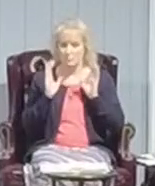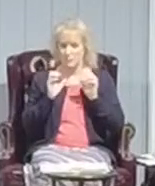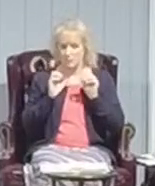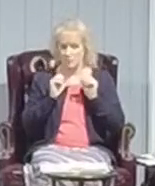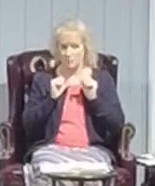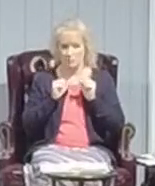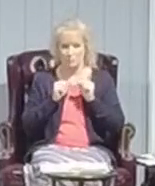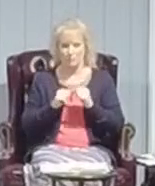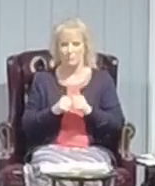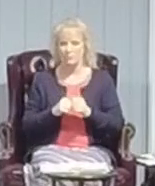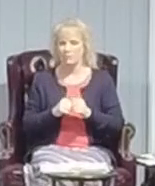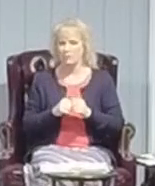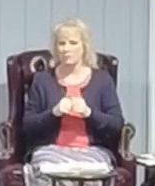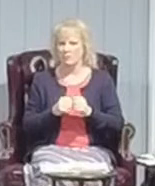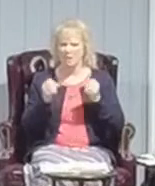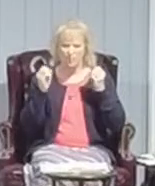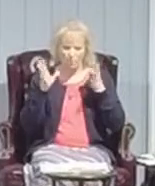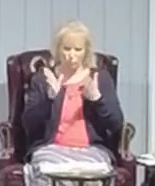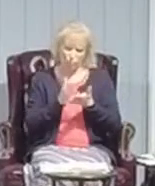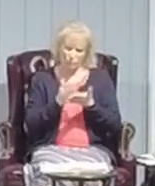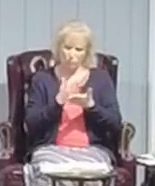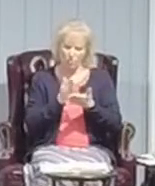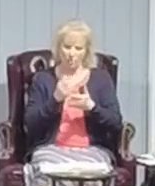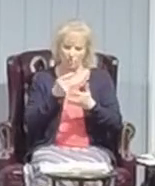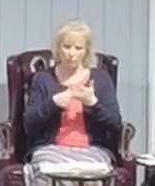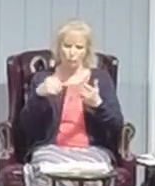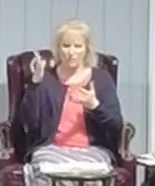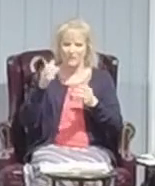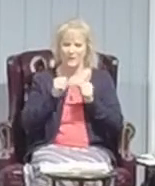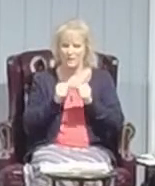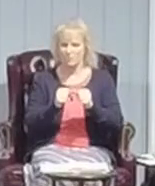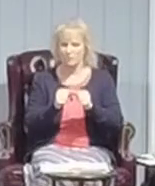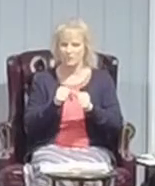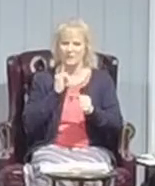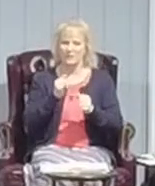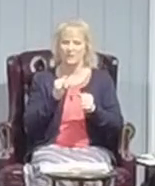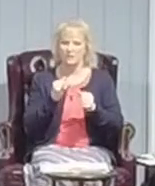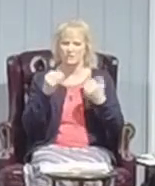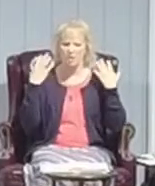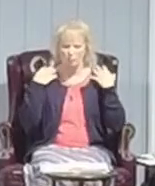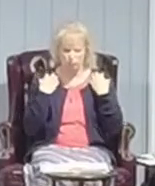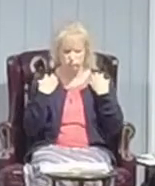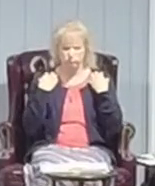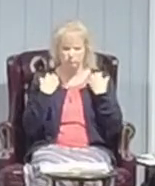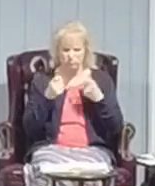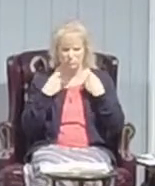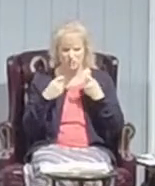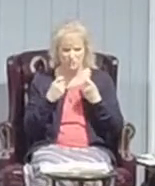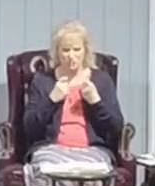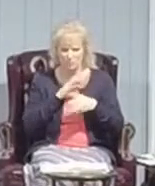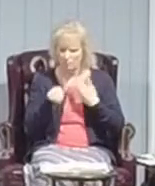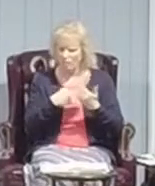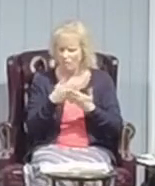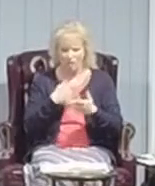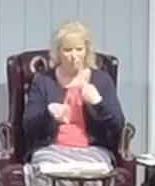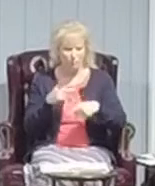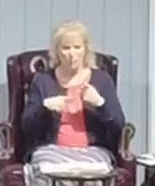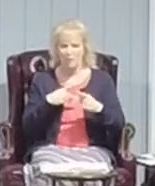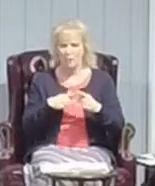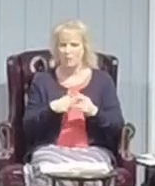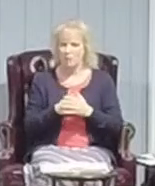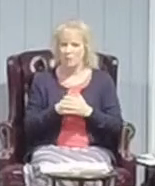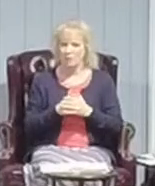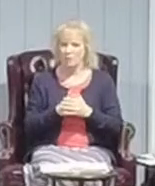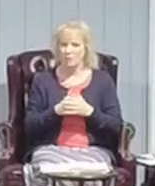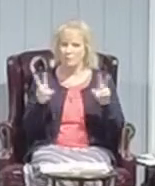endured. The worst part of what he had to endure was bearing the sins of mankind. 1 Peter 2:24, it says, "Who